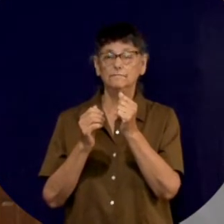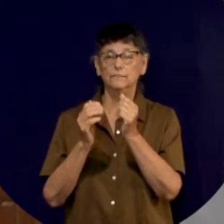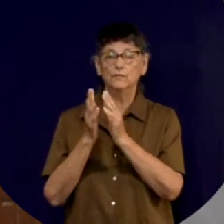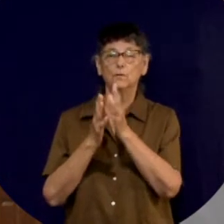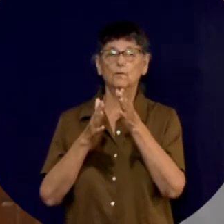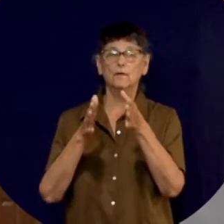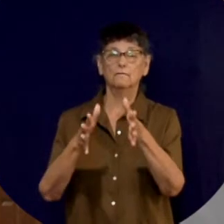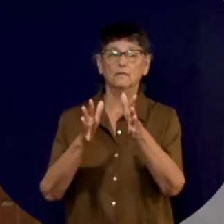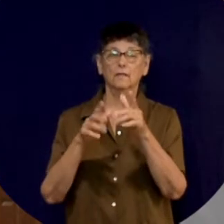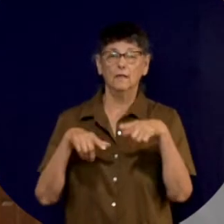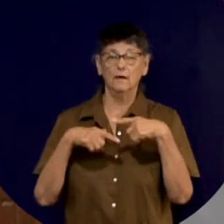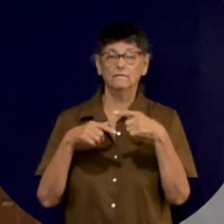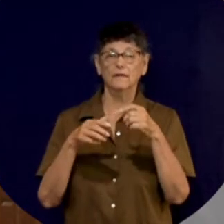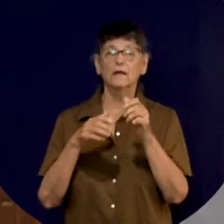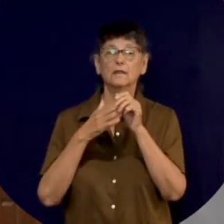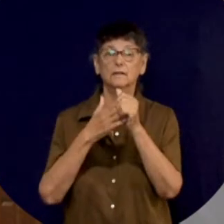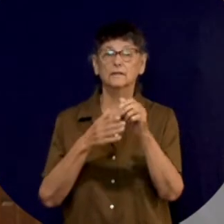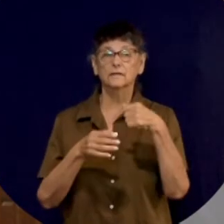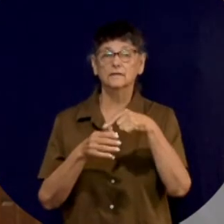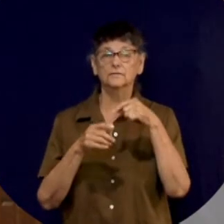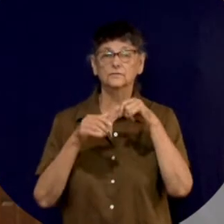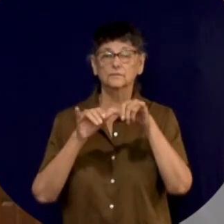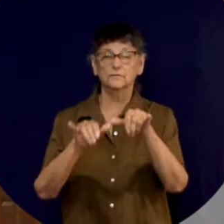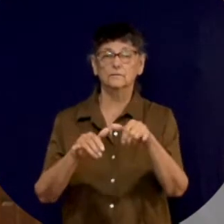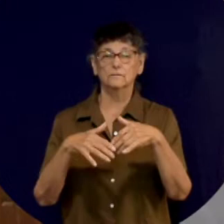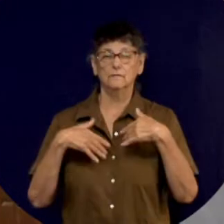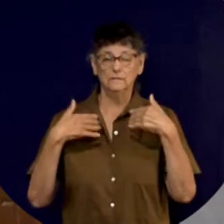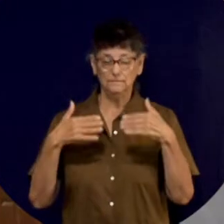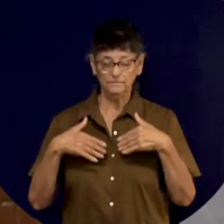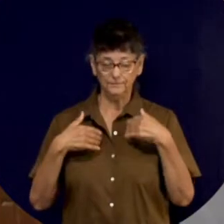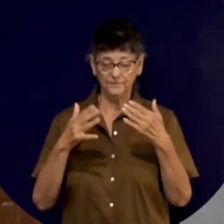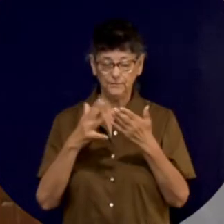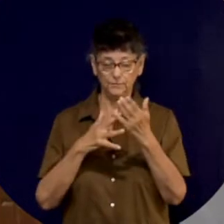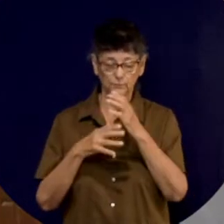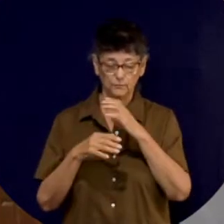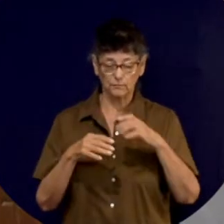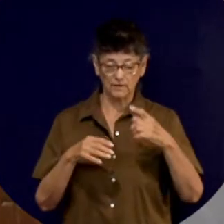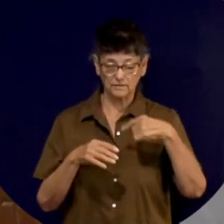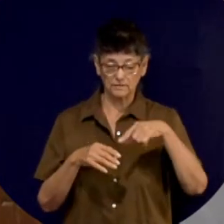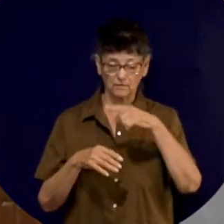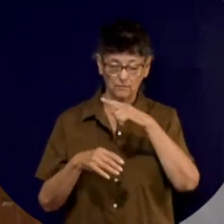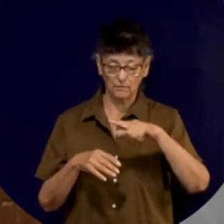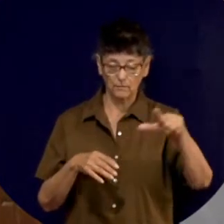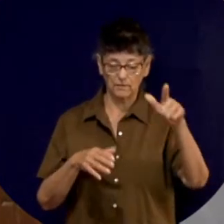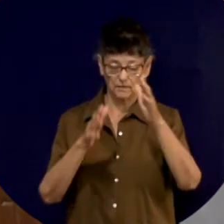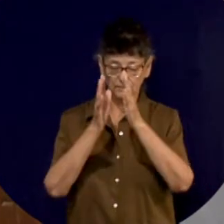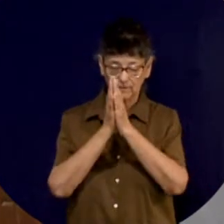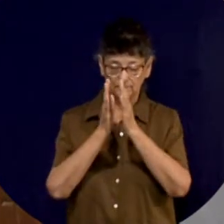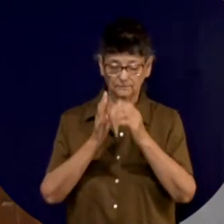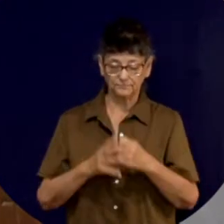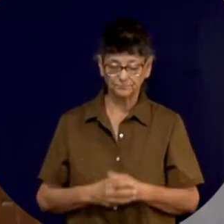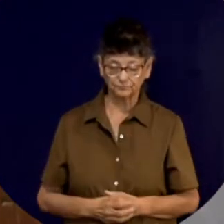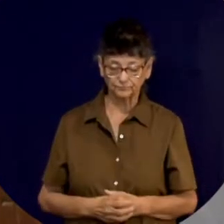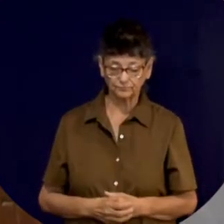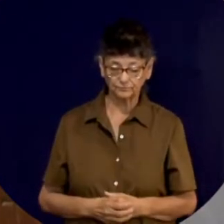our present way of life, and lead us to eternal gladness, through Christ our Lord. Amen.